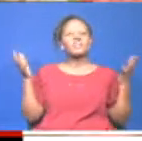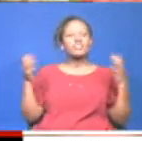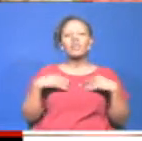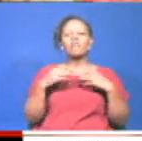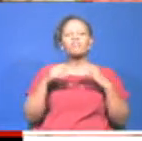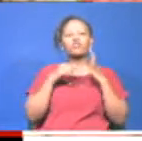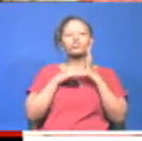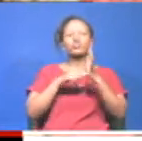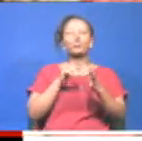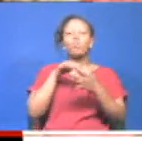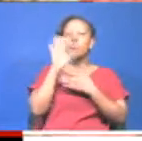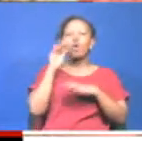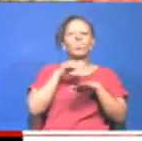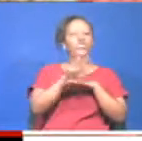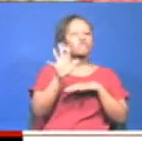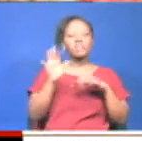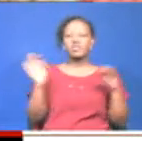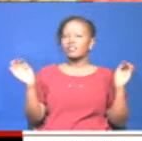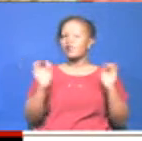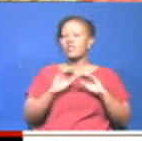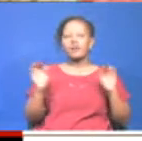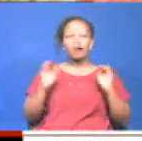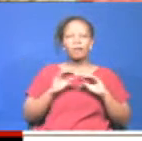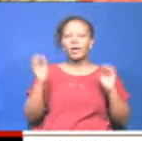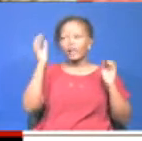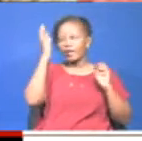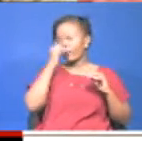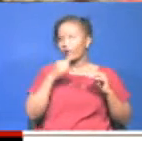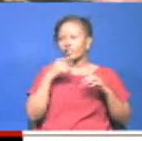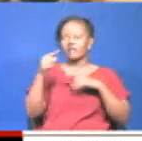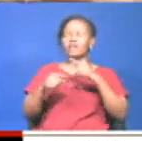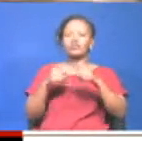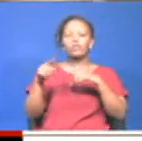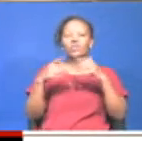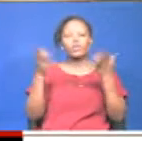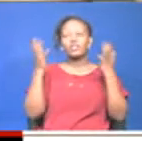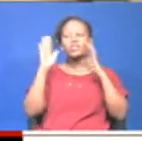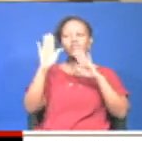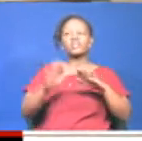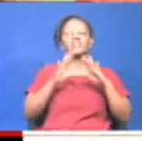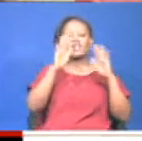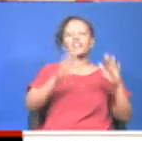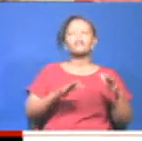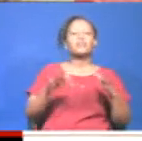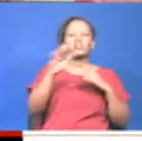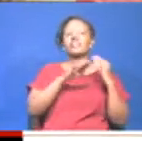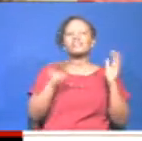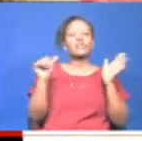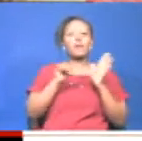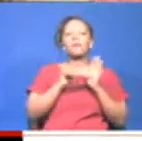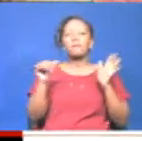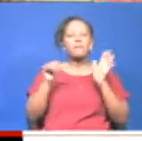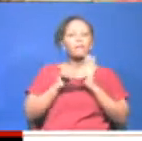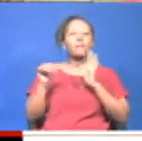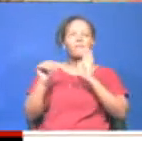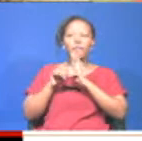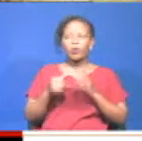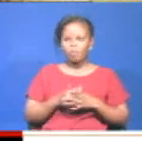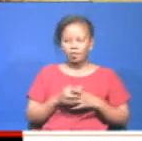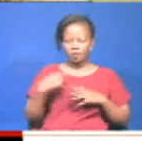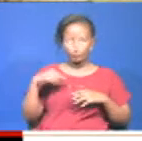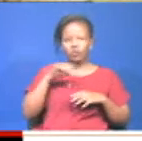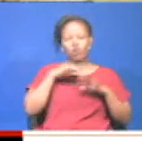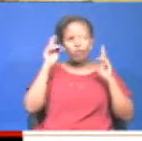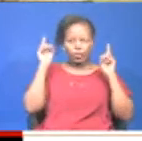juu, aendelee kuenda kwa hiyo ground na Teresa. Hakuna mtu atamsaidia. We have to have